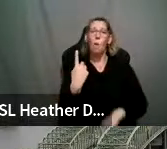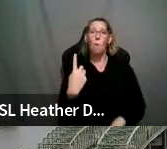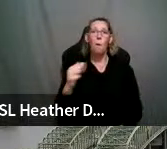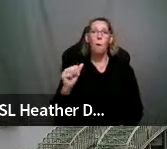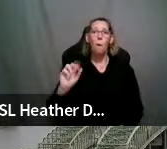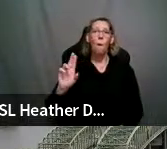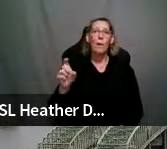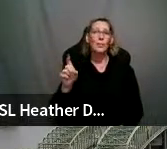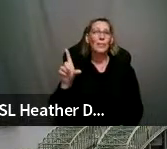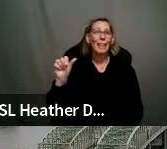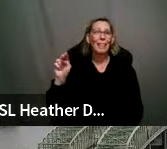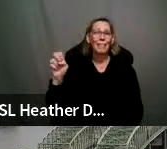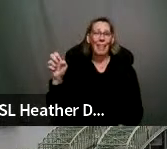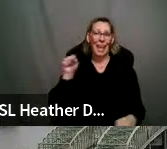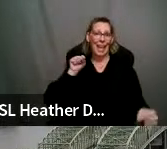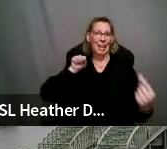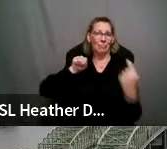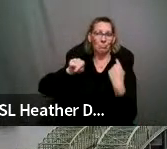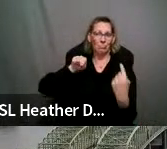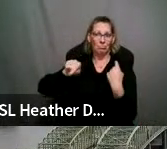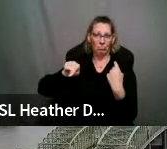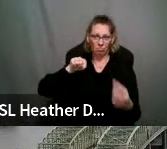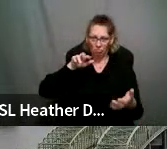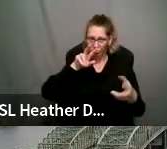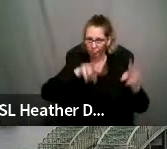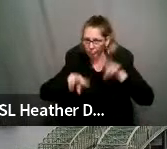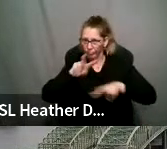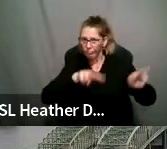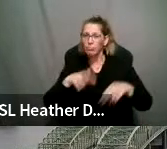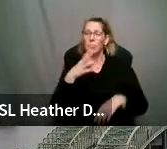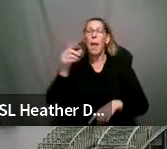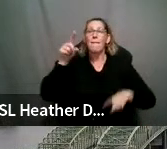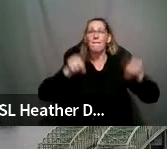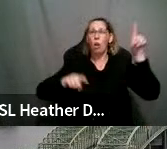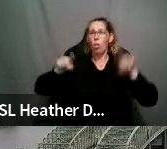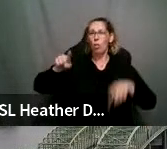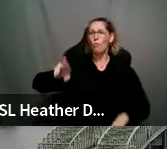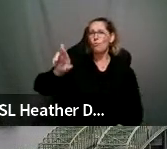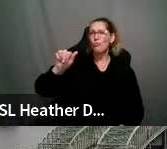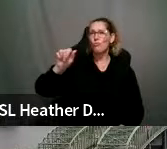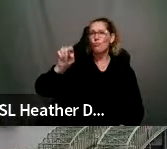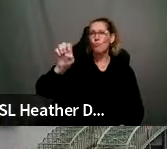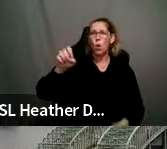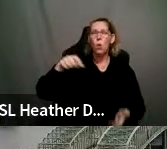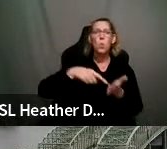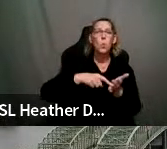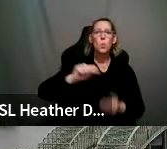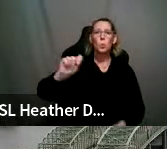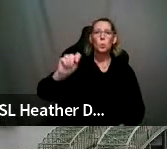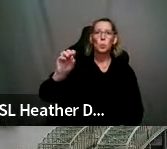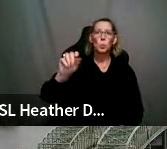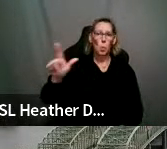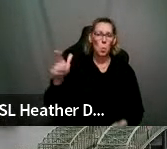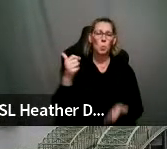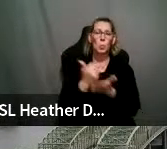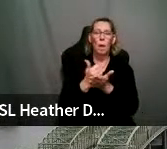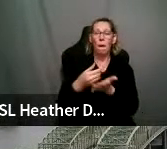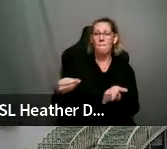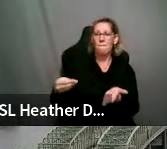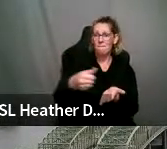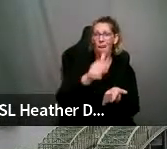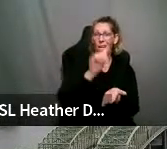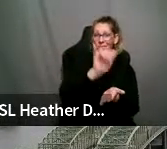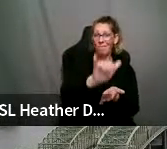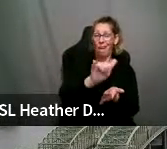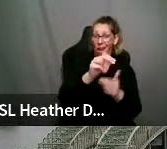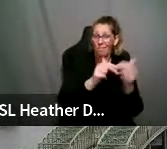direction. That's being studied, and also variable rate tolling to help fund the program as well as provide traffic